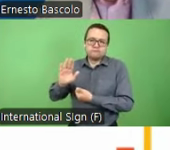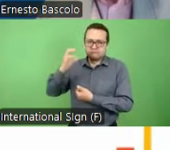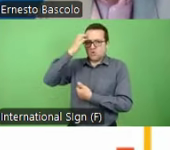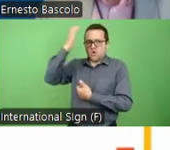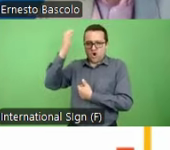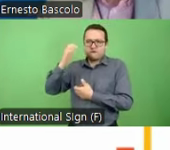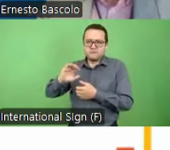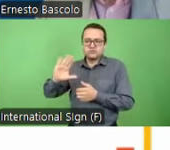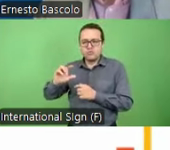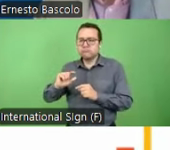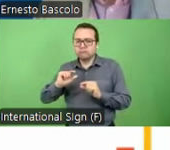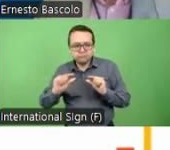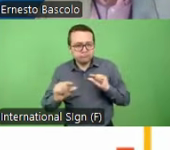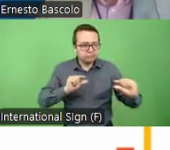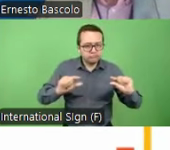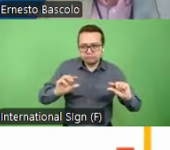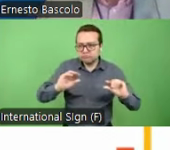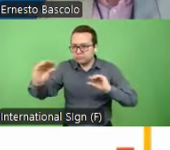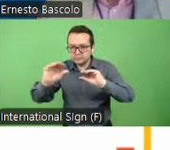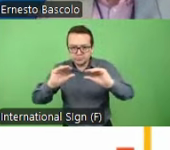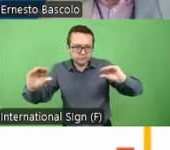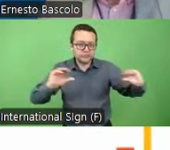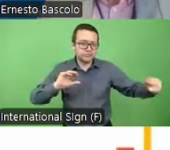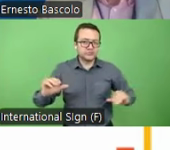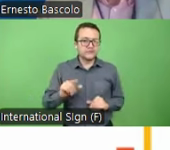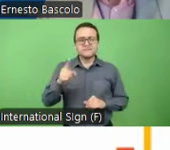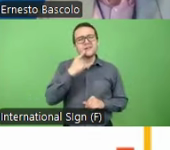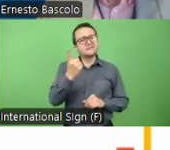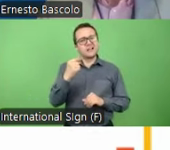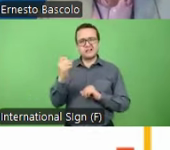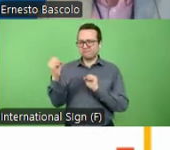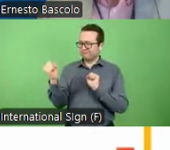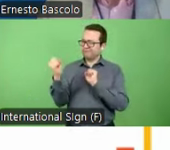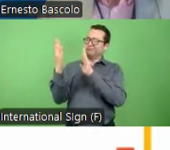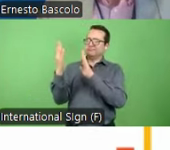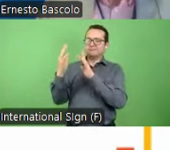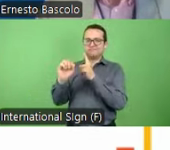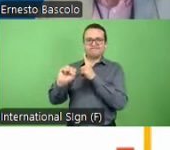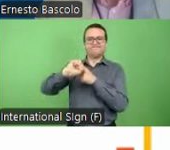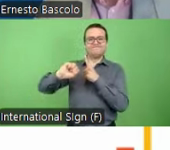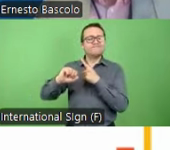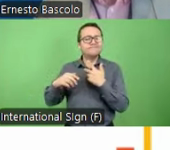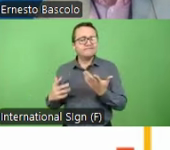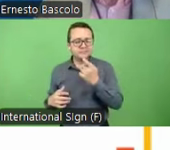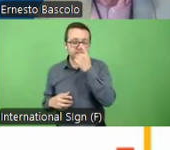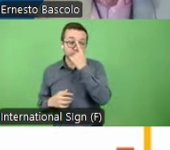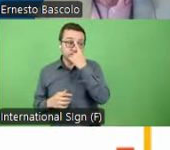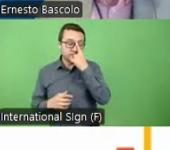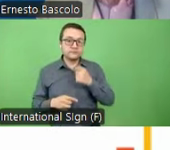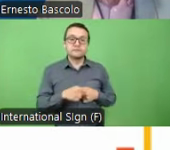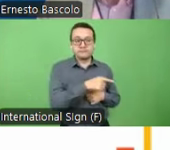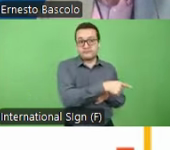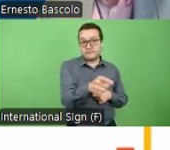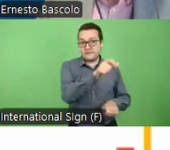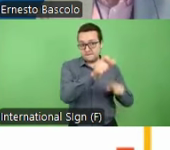que challenges, considerar I need to que la consider población que the sufre de alguna population forma that suffers in gastos de one way salud or